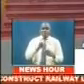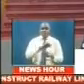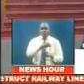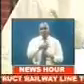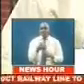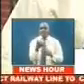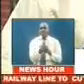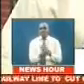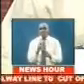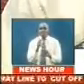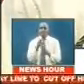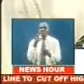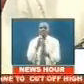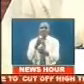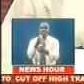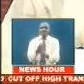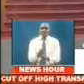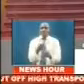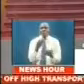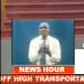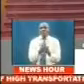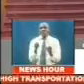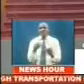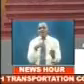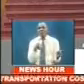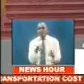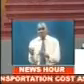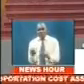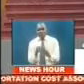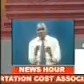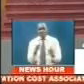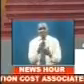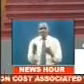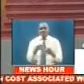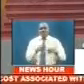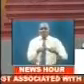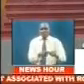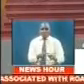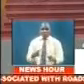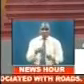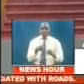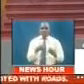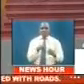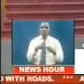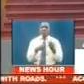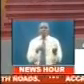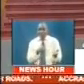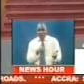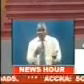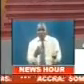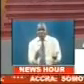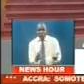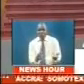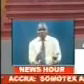past where people go to the fund and then they don't have anything to start with, we have our own program. What we are doing now is